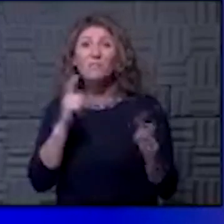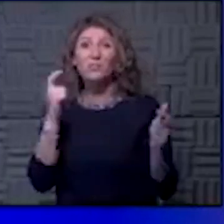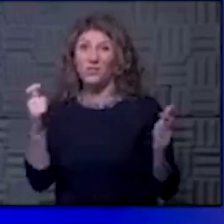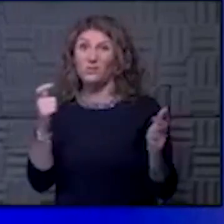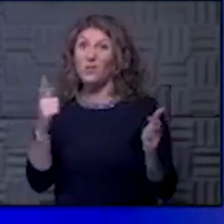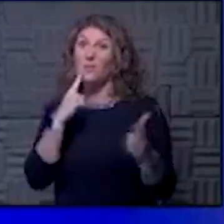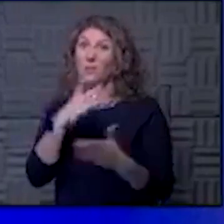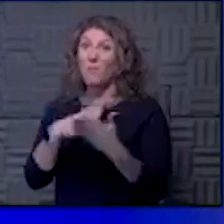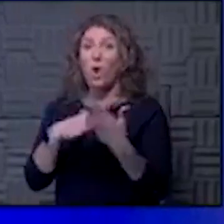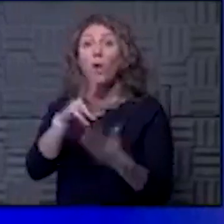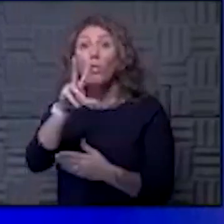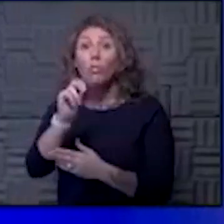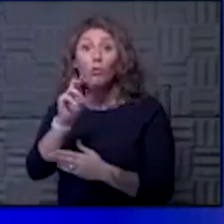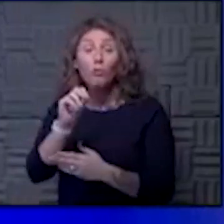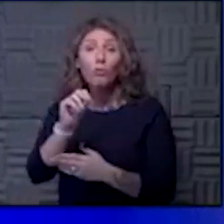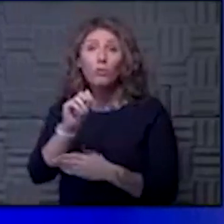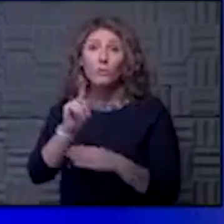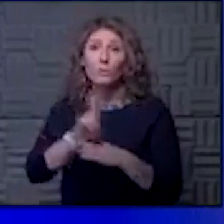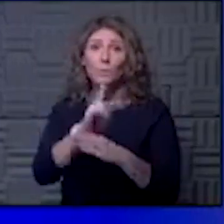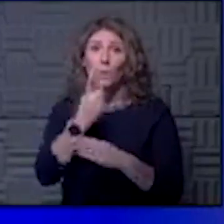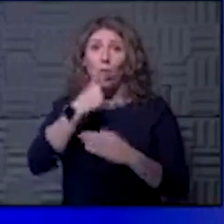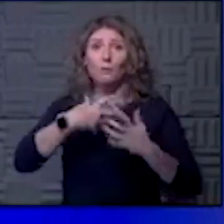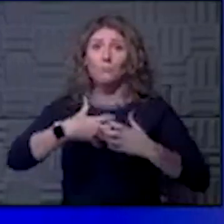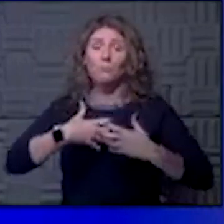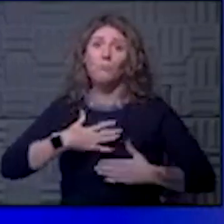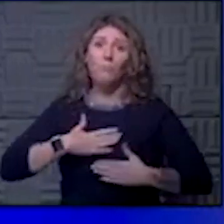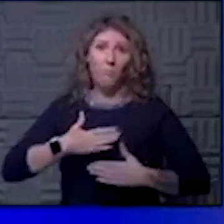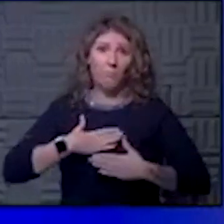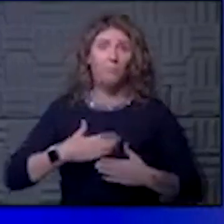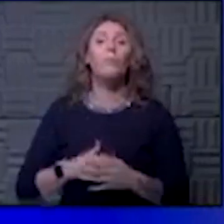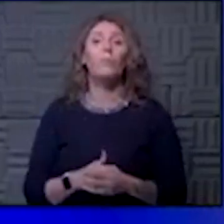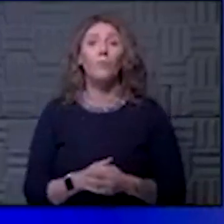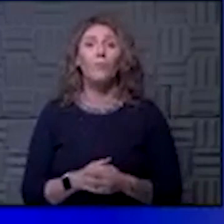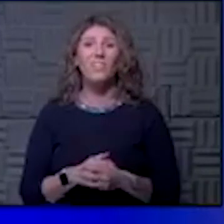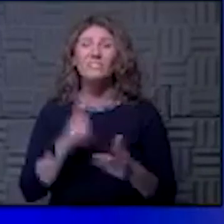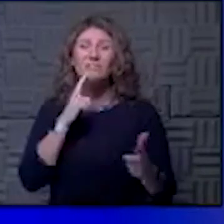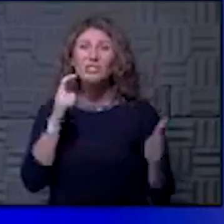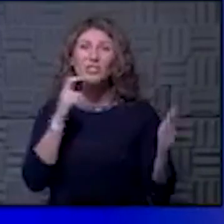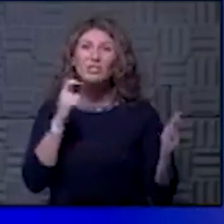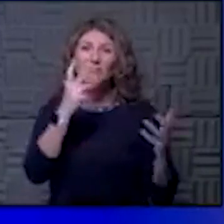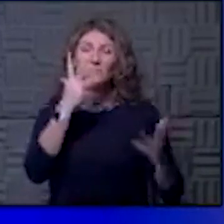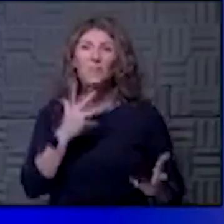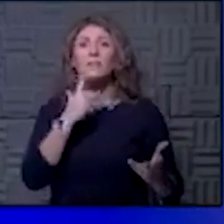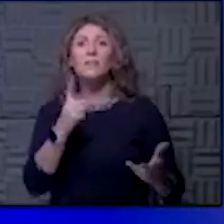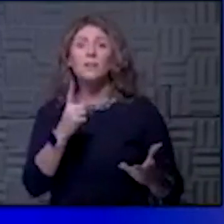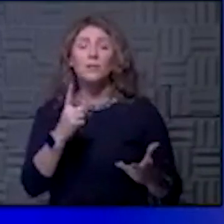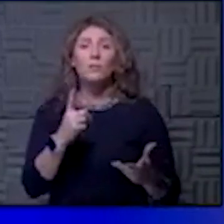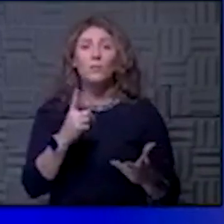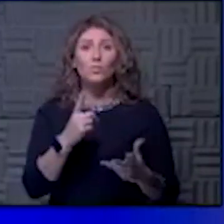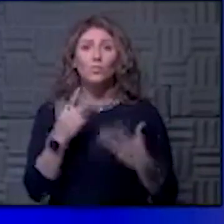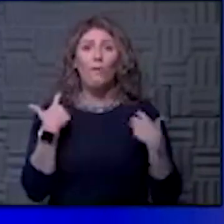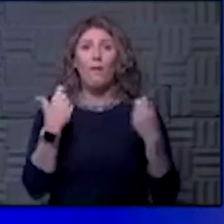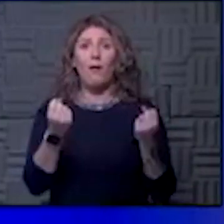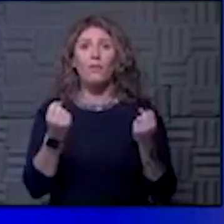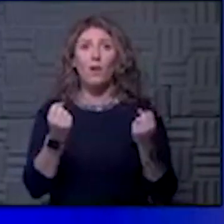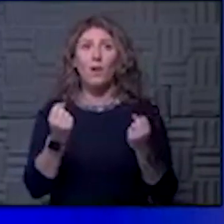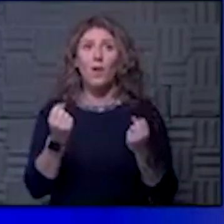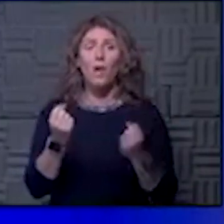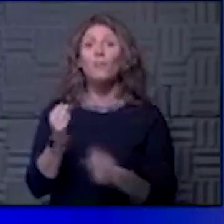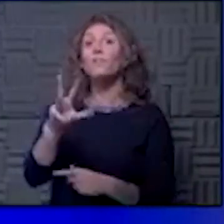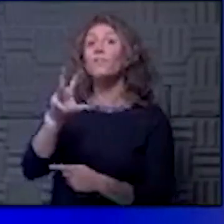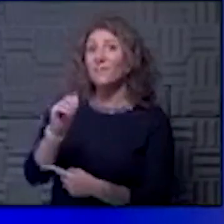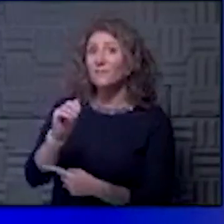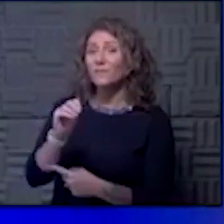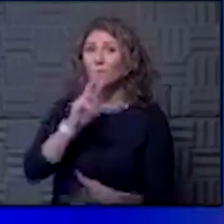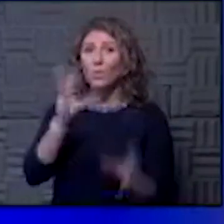of those, 30, are on the ventilator. So unfortunately, we still have a large number of recovering as well, 150. So